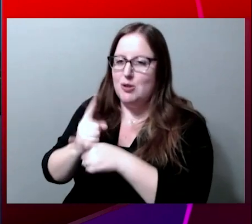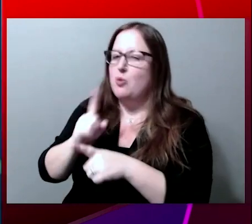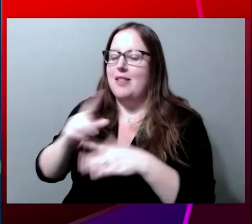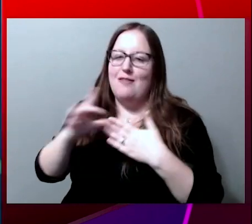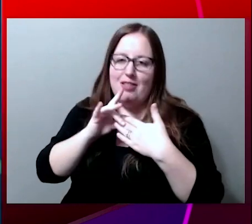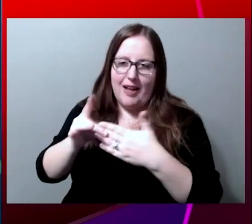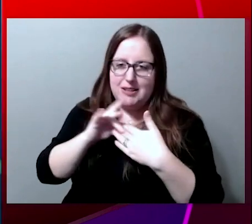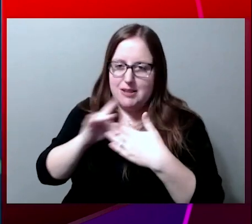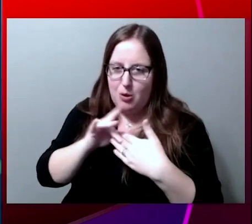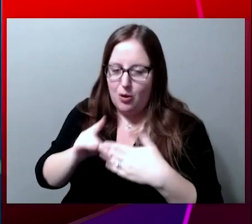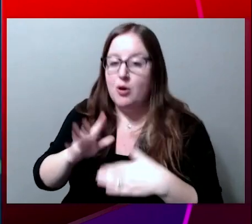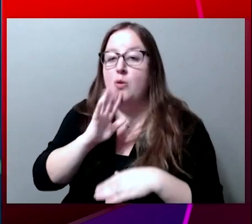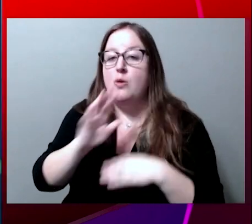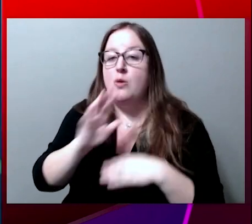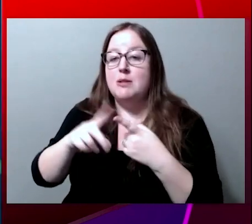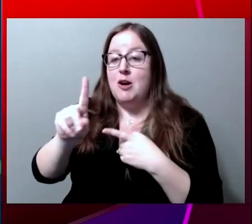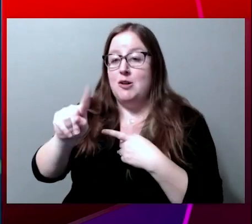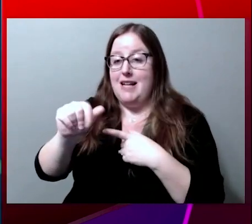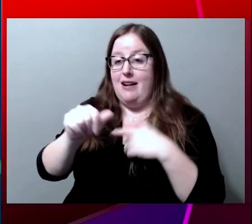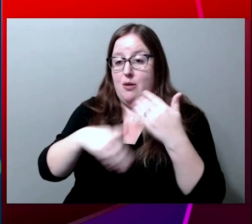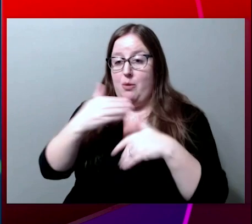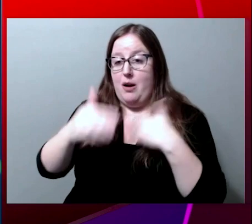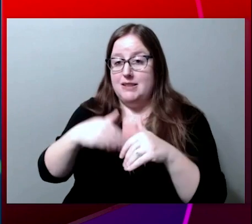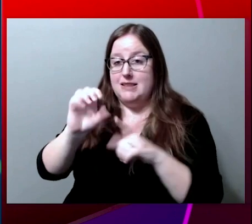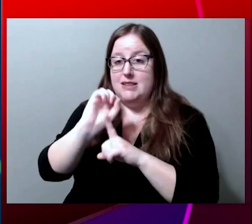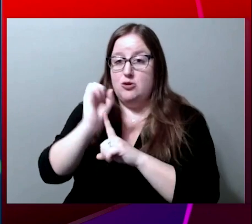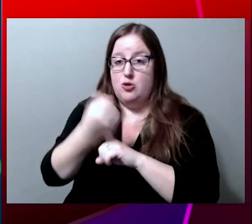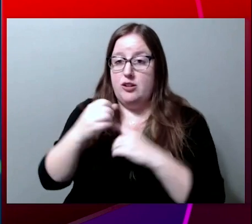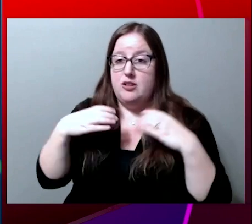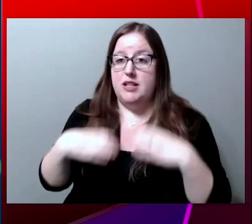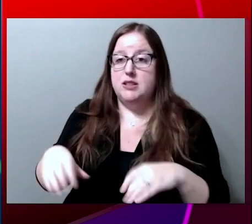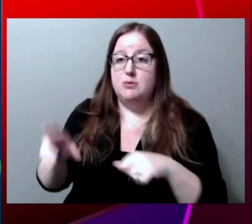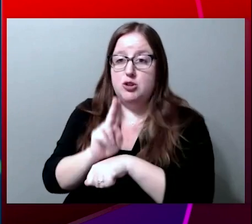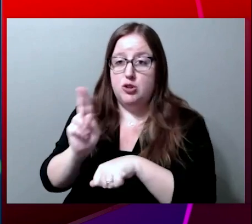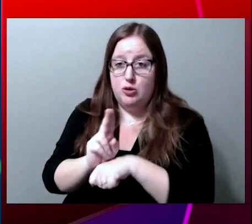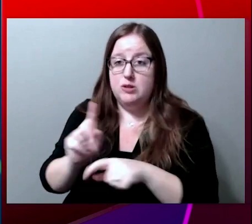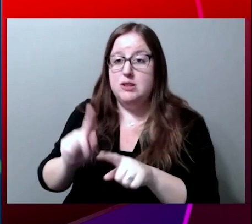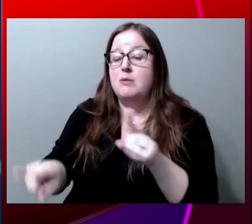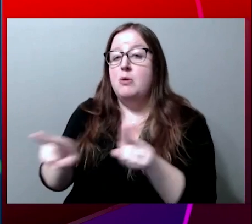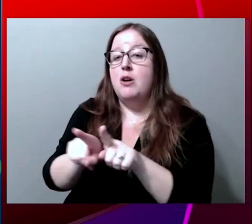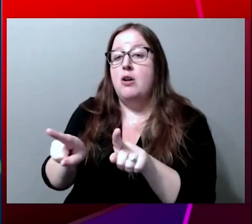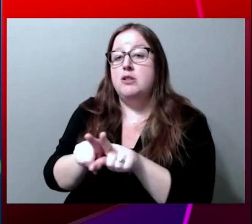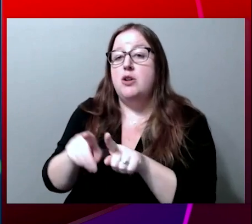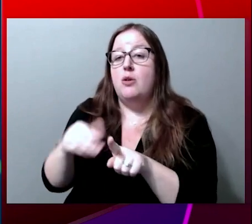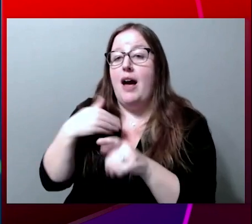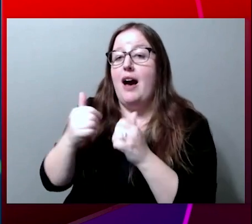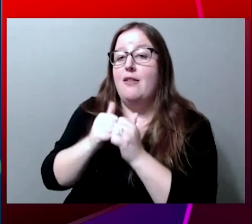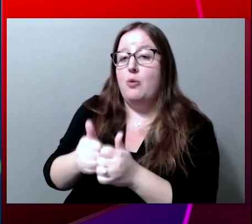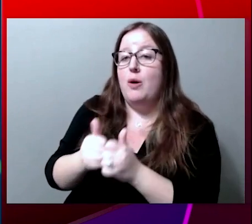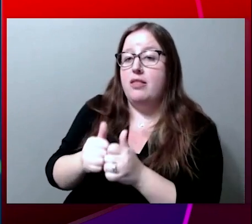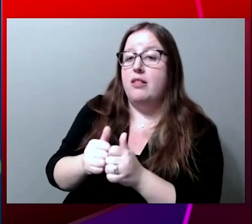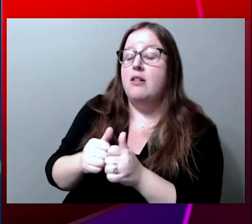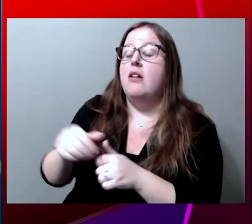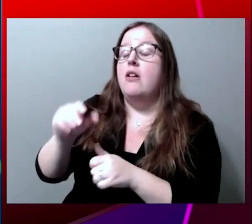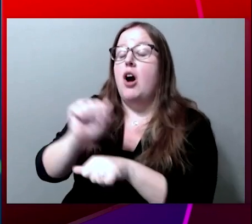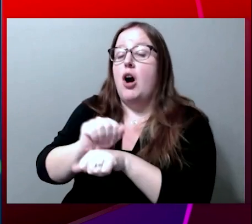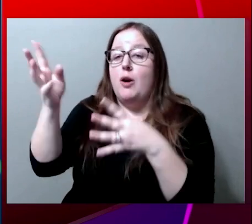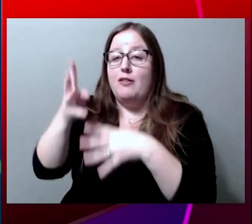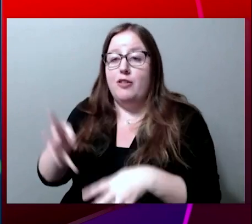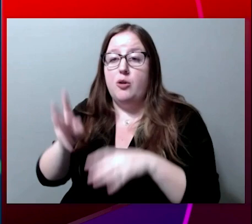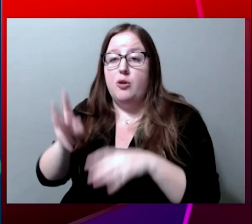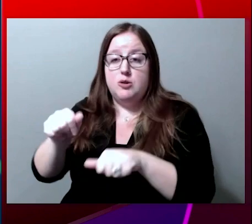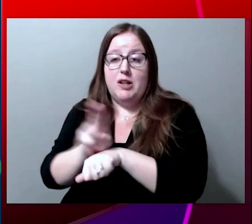a lot about the data processing scenarios that a lot of our customers use. But we also have, with our Express workflows, we have the ability to use it